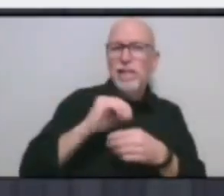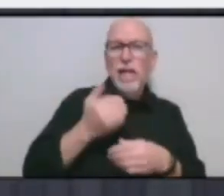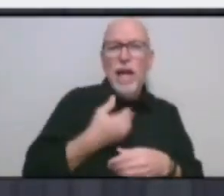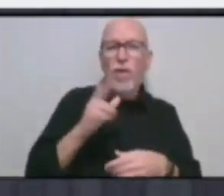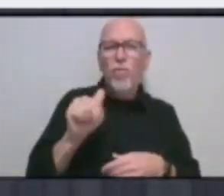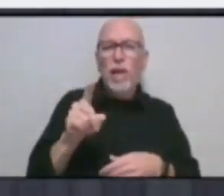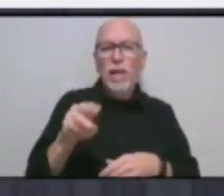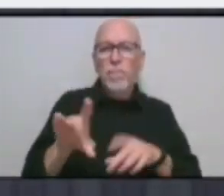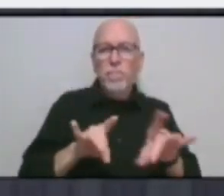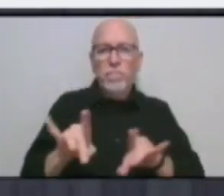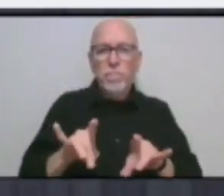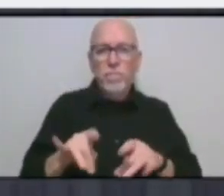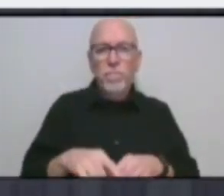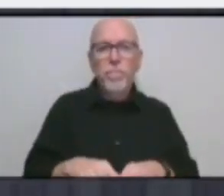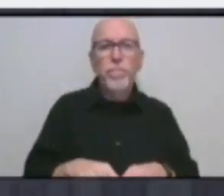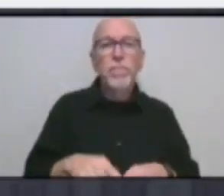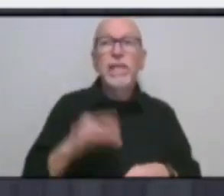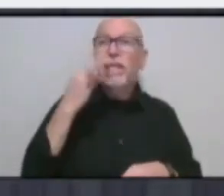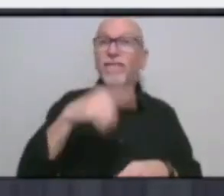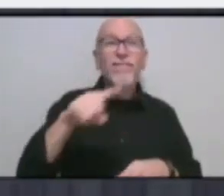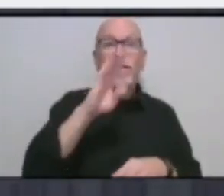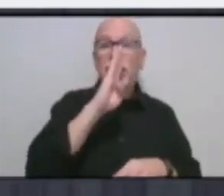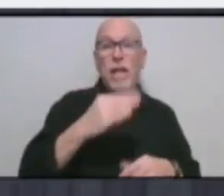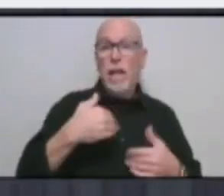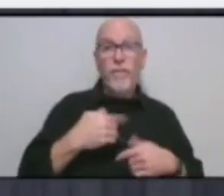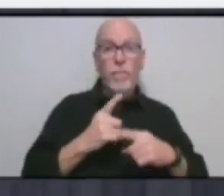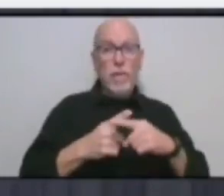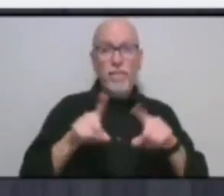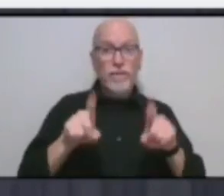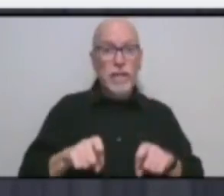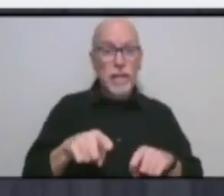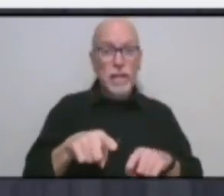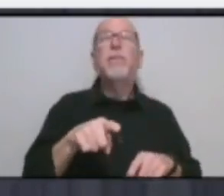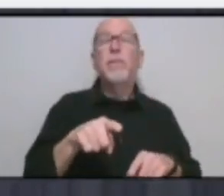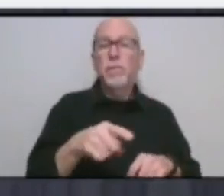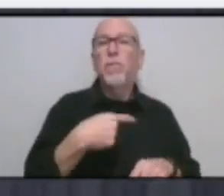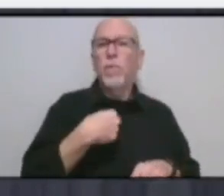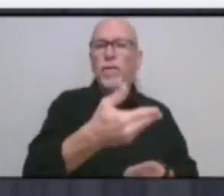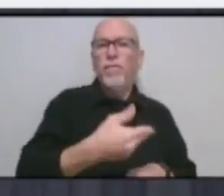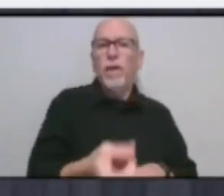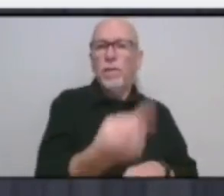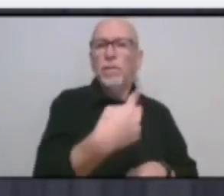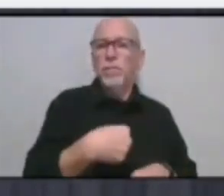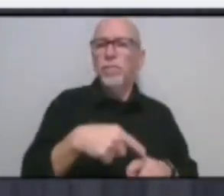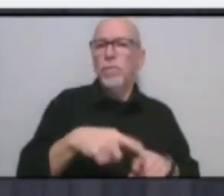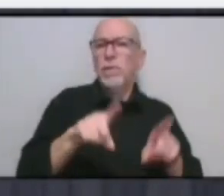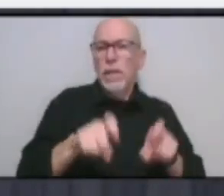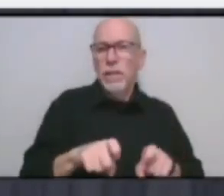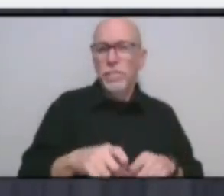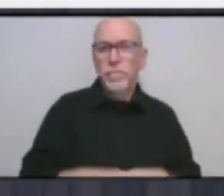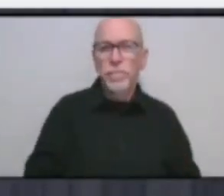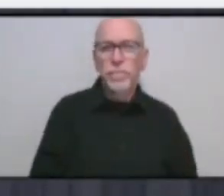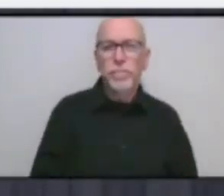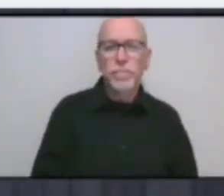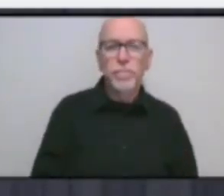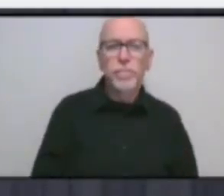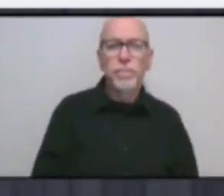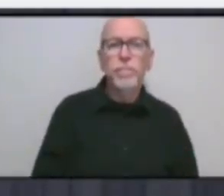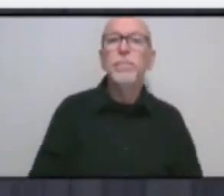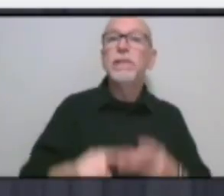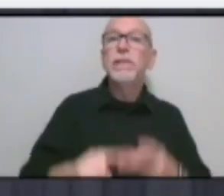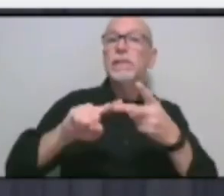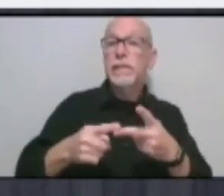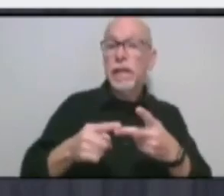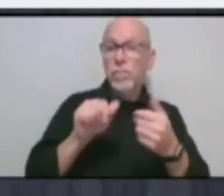Those without a previous positive test result were invited to participate in testing as before. Our second approach,